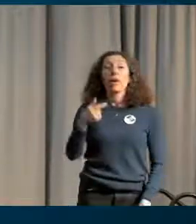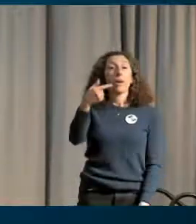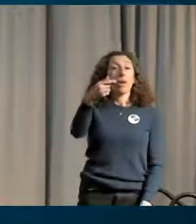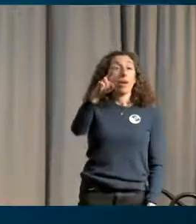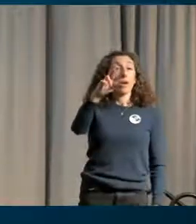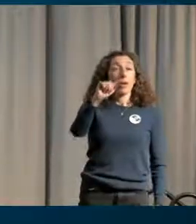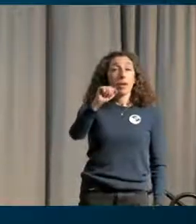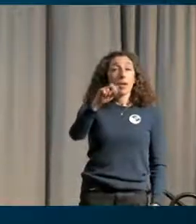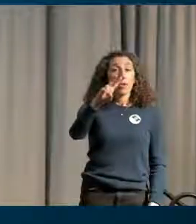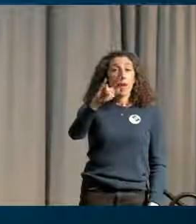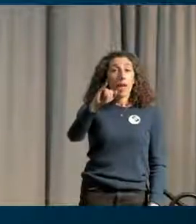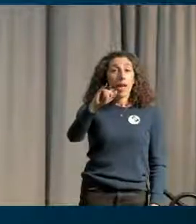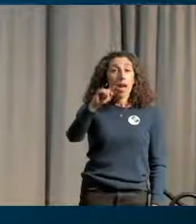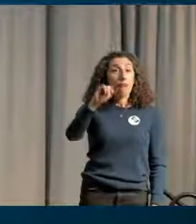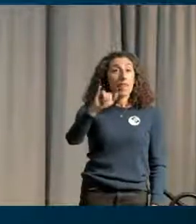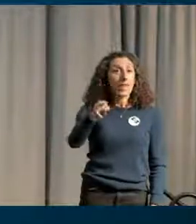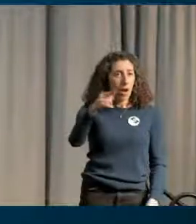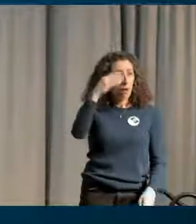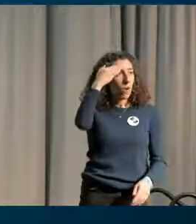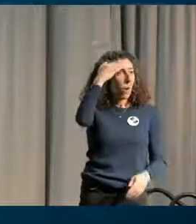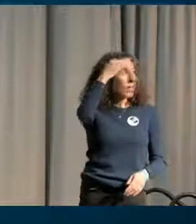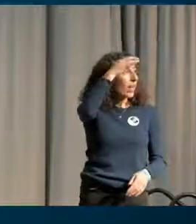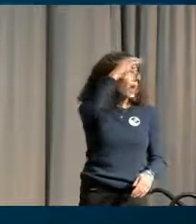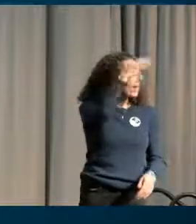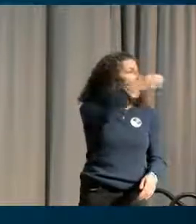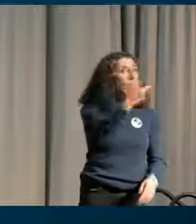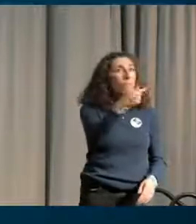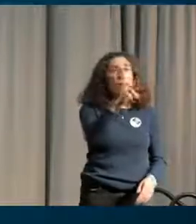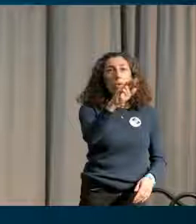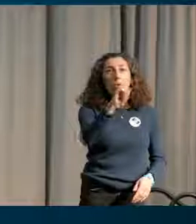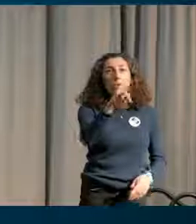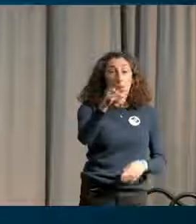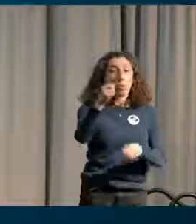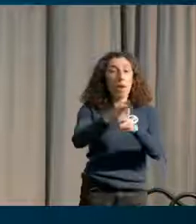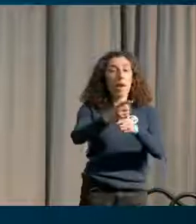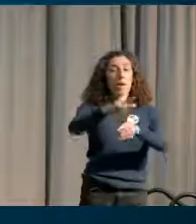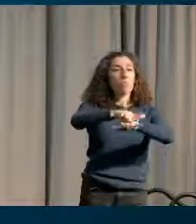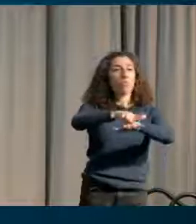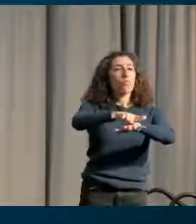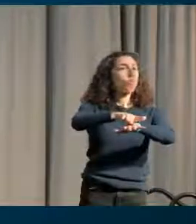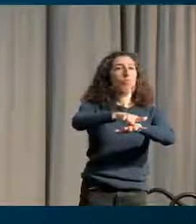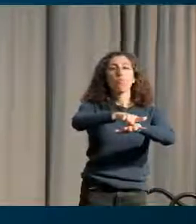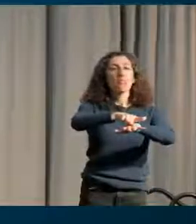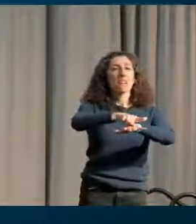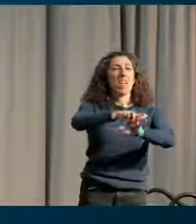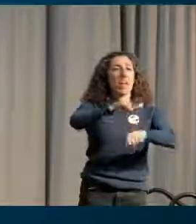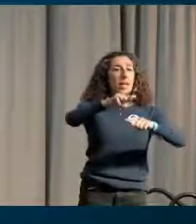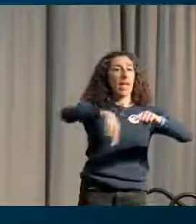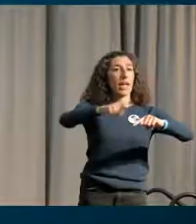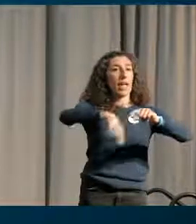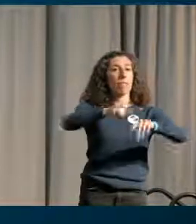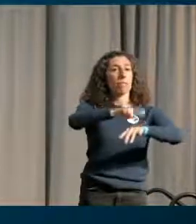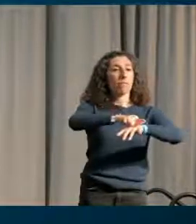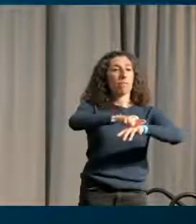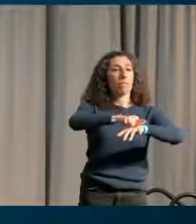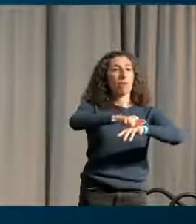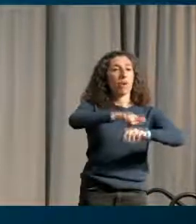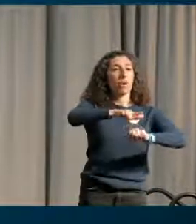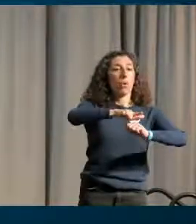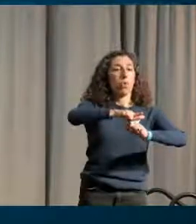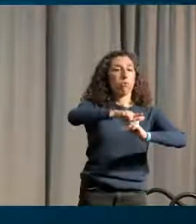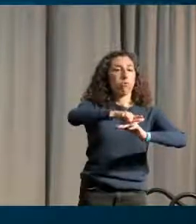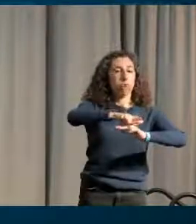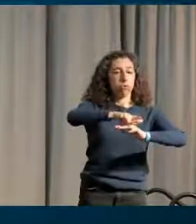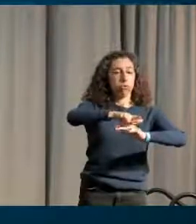Oh, okay, so maybe if we're thinking about gravity, maybe when we're flying, we're fighting gravity. So maybe somewhere with not as much gravity might help us